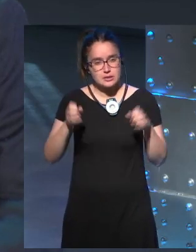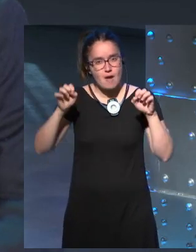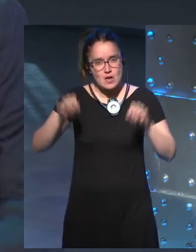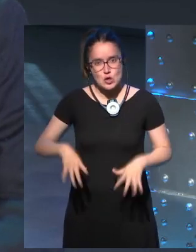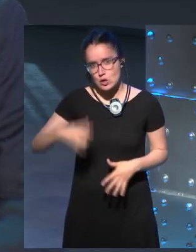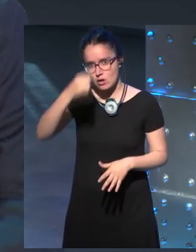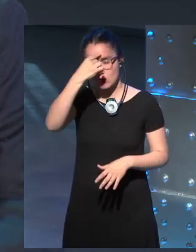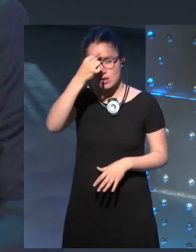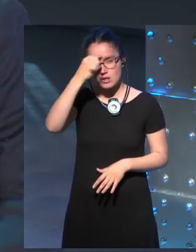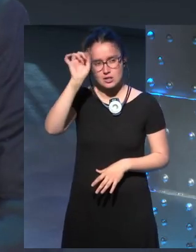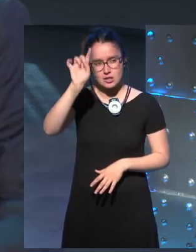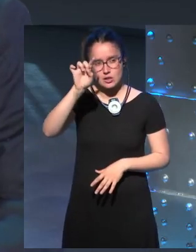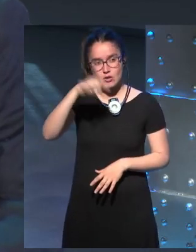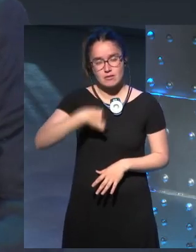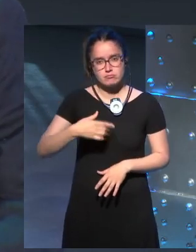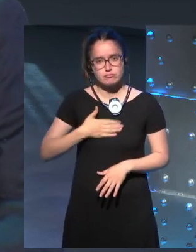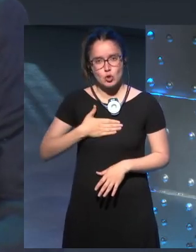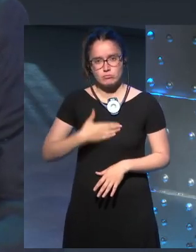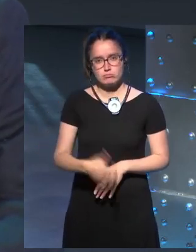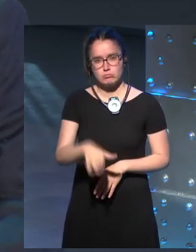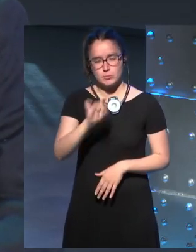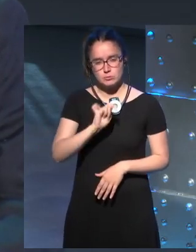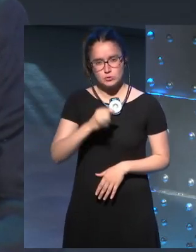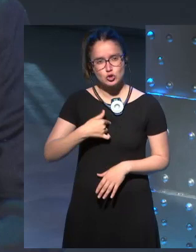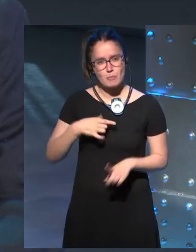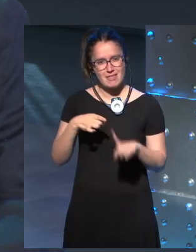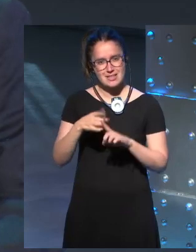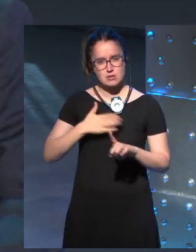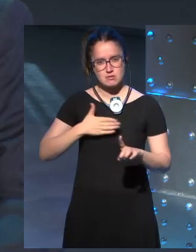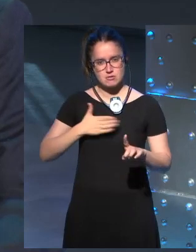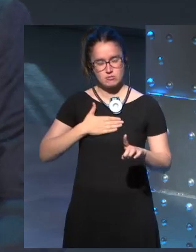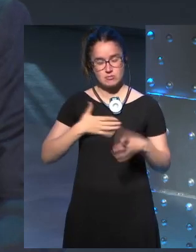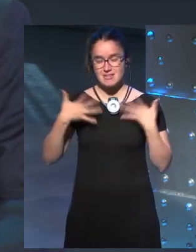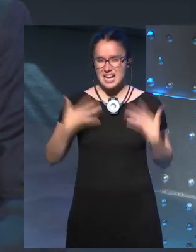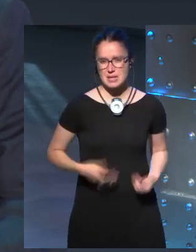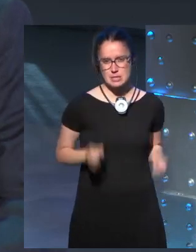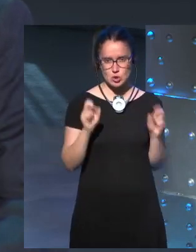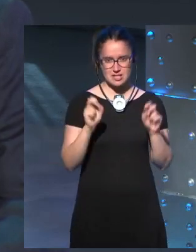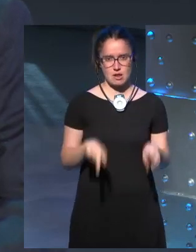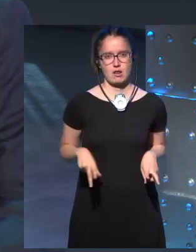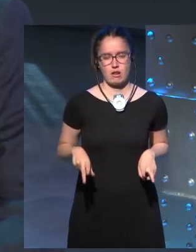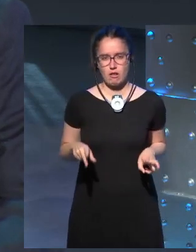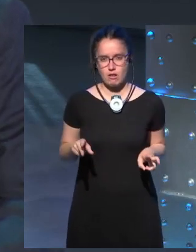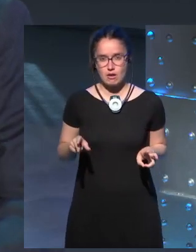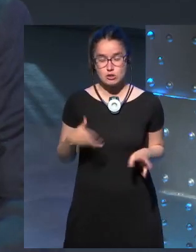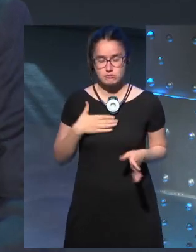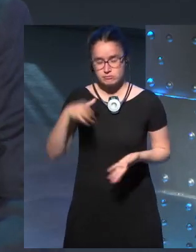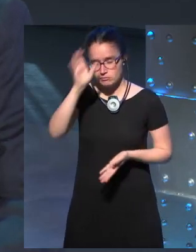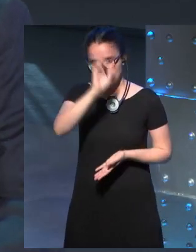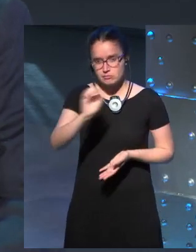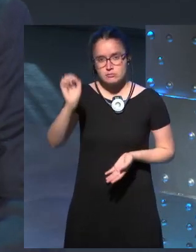liked of these resignation is that he has chosen his fate, a